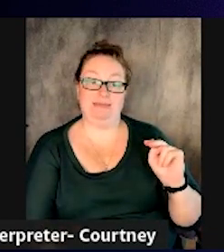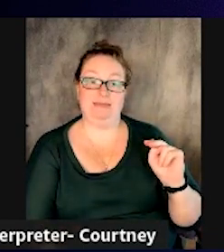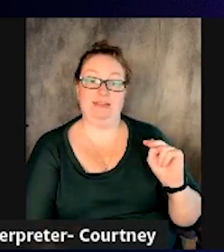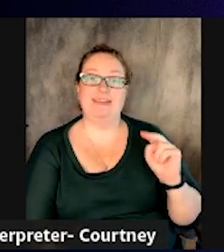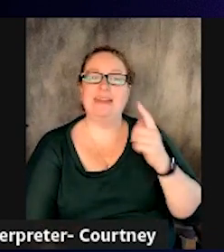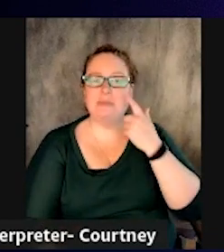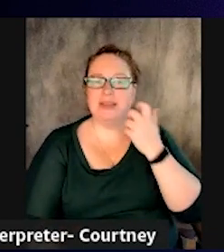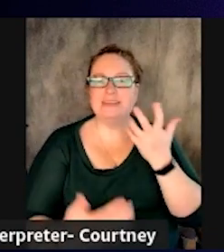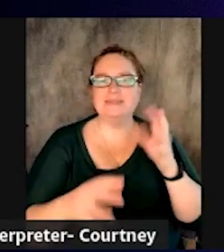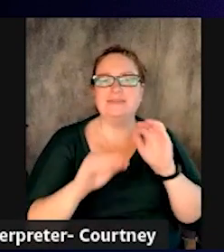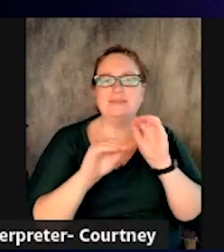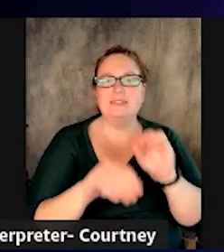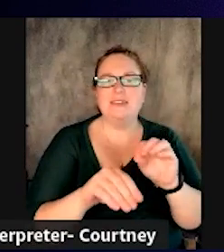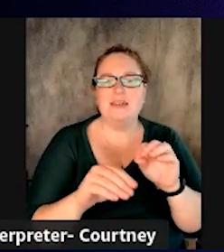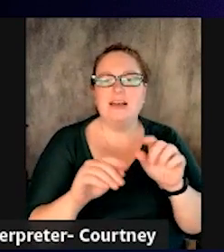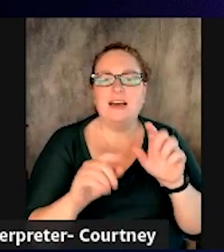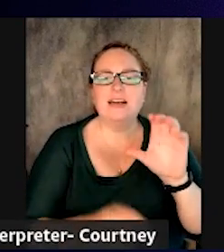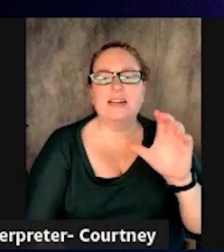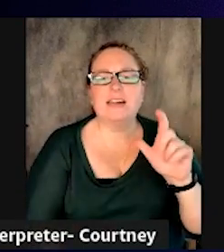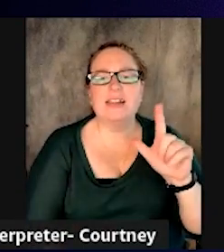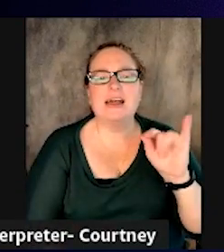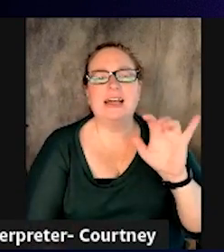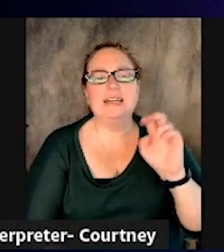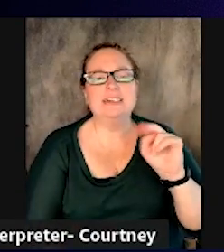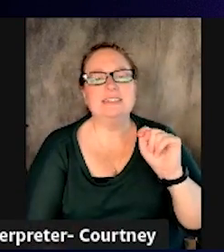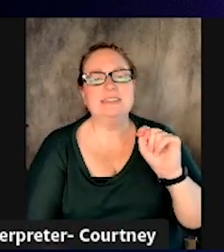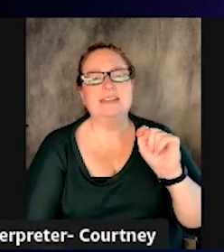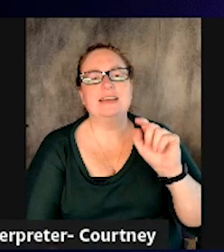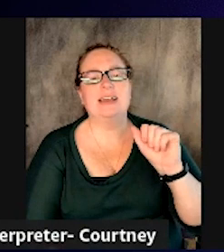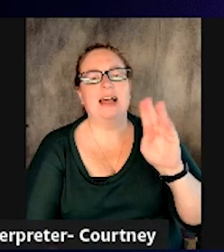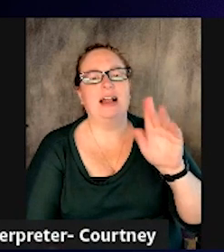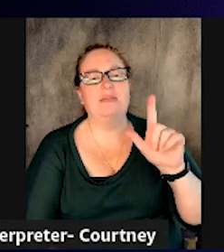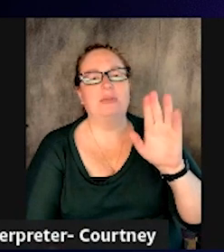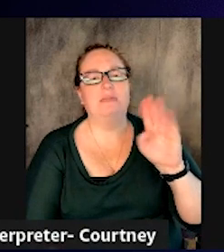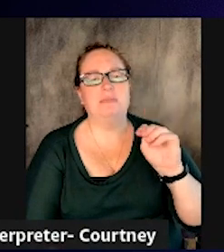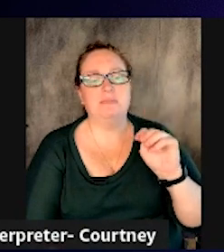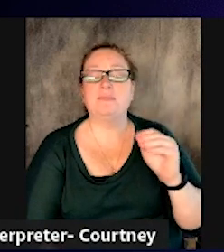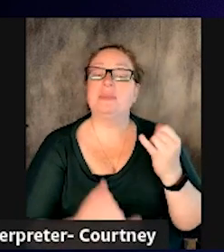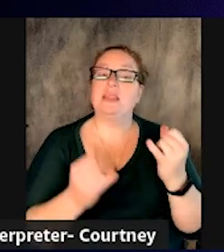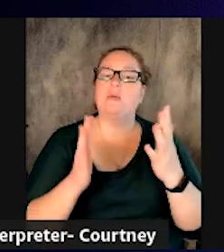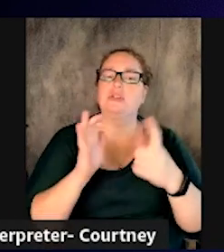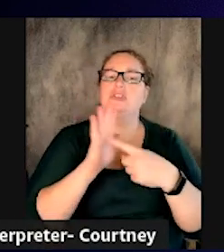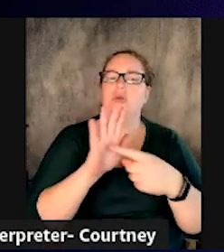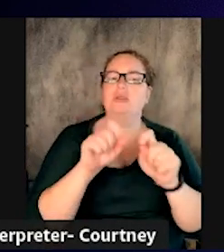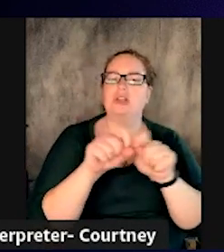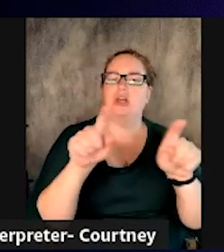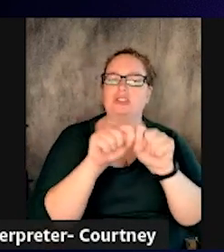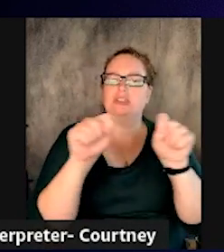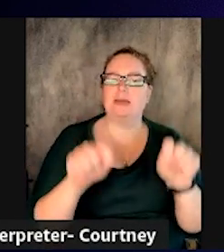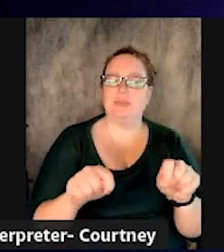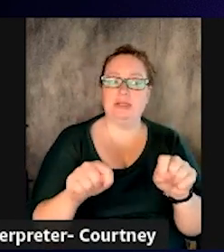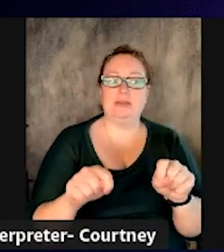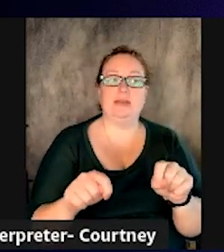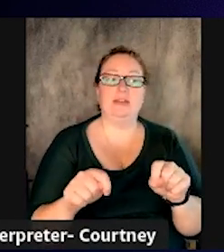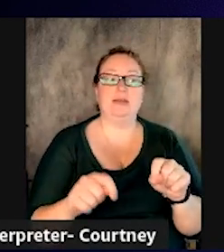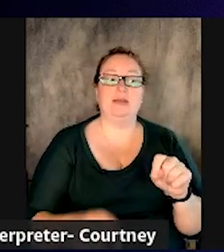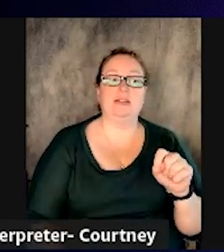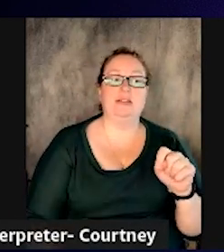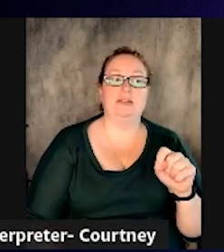installed a client on them. So I want to start showing you the launch template. If I go to settings,